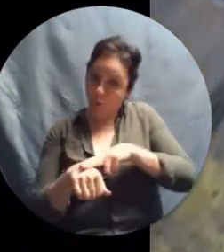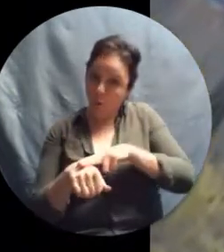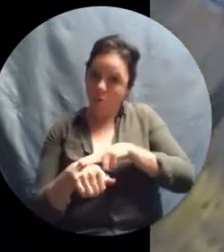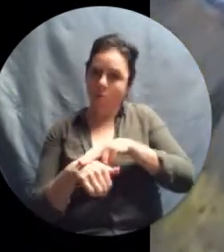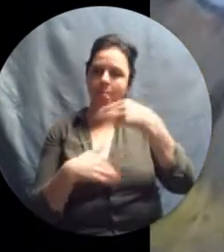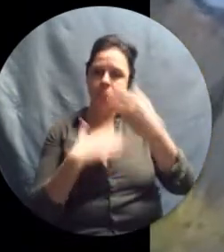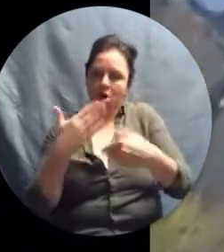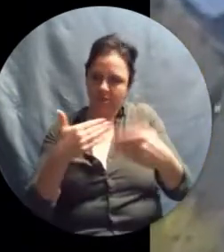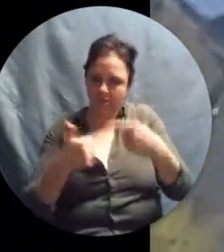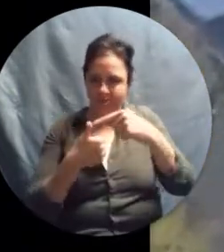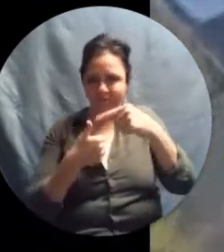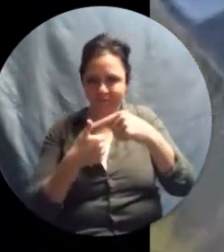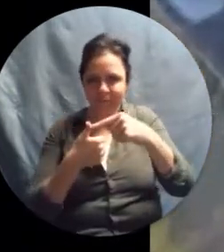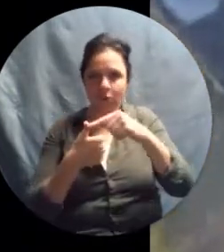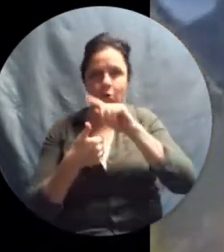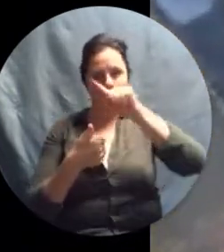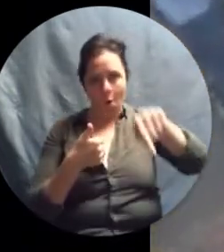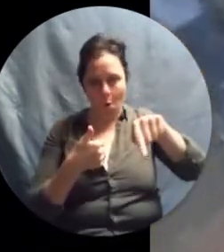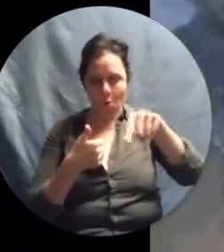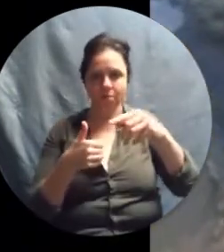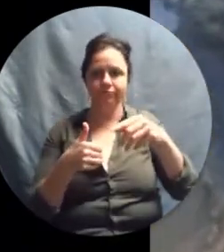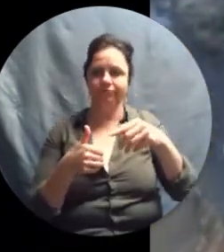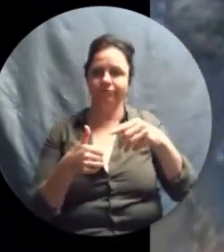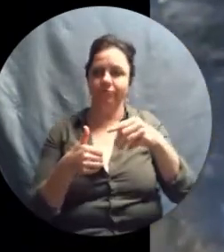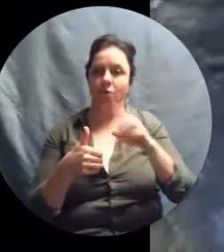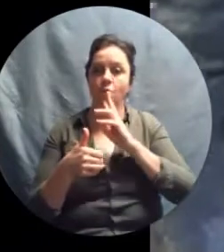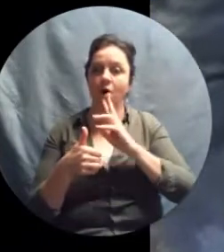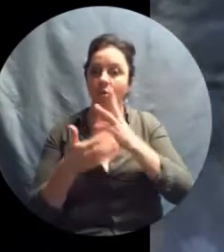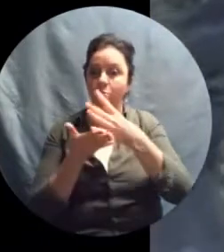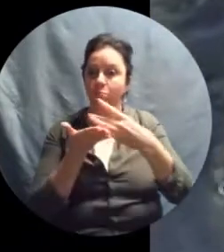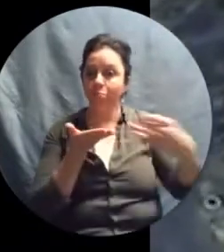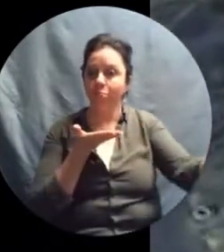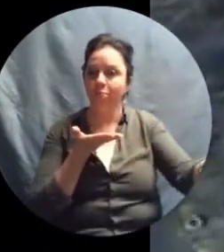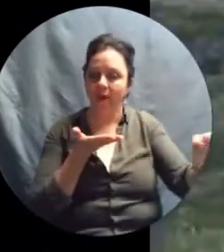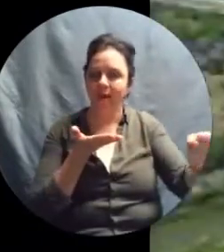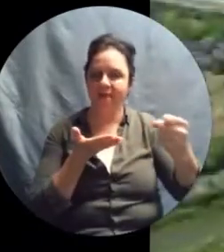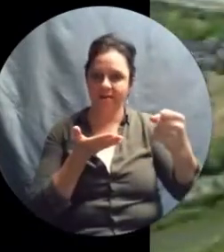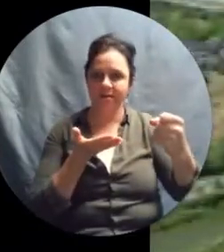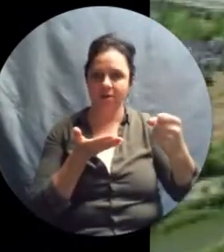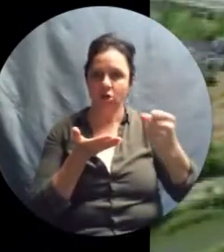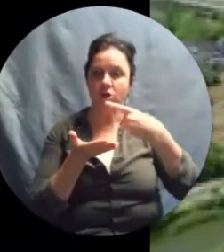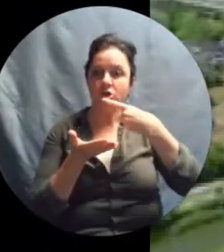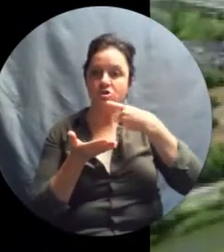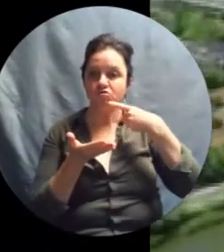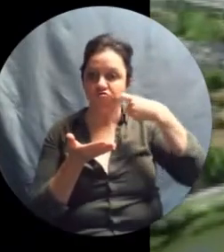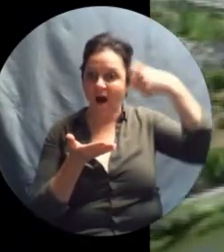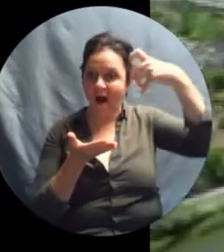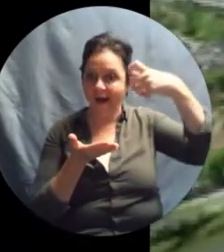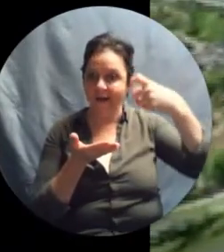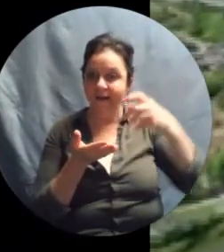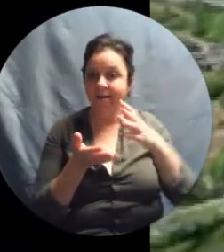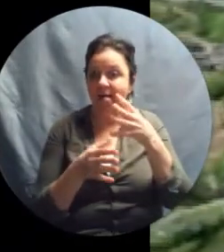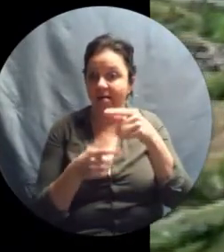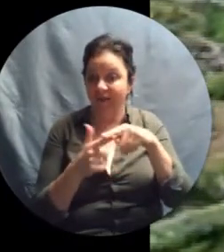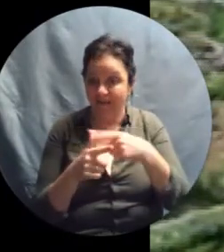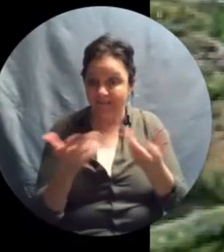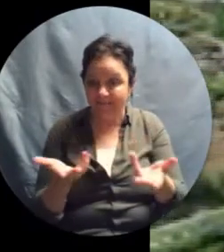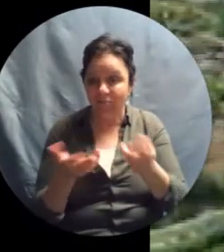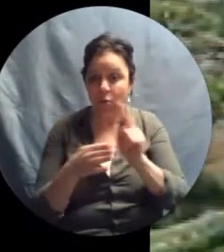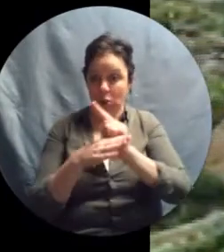that in with topsoil and make it a usable space. Because we look at it and say, oh, that's a wetland. We can't really do anything with that. And they said, yeah, but if it